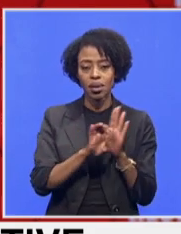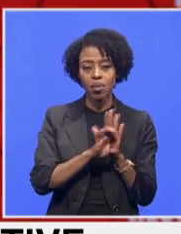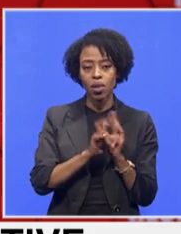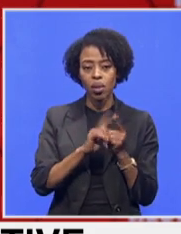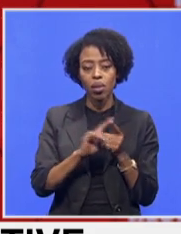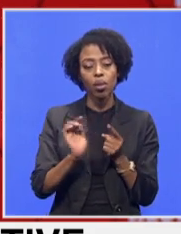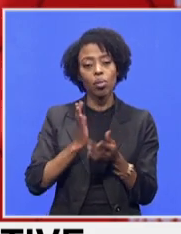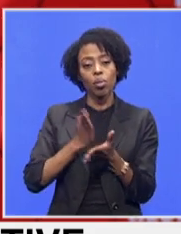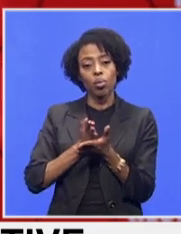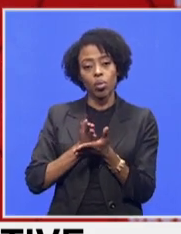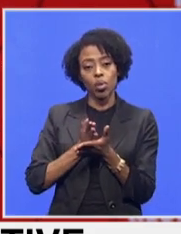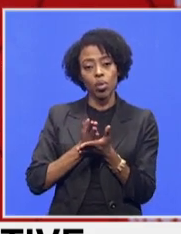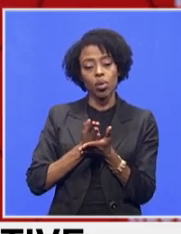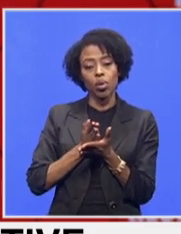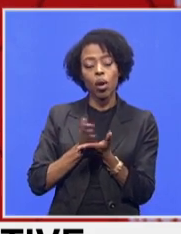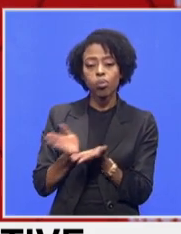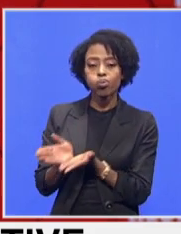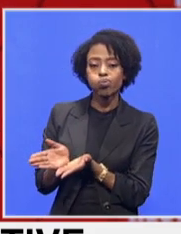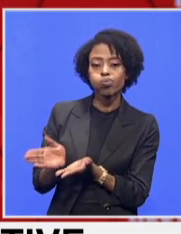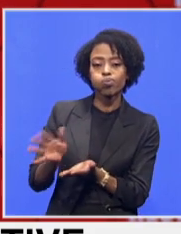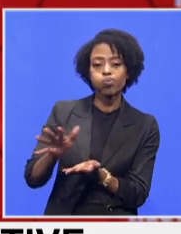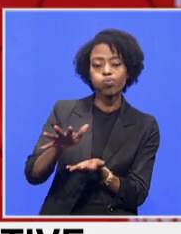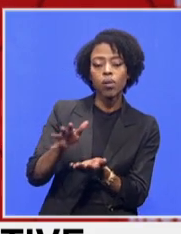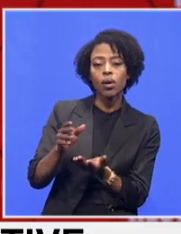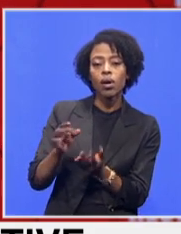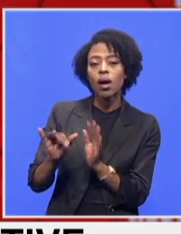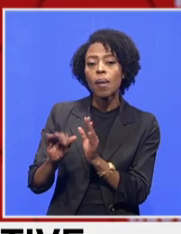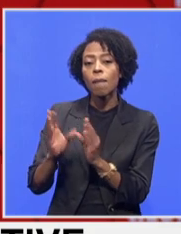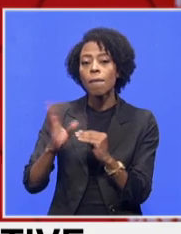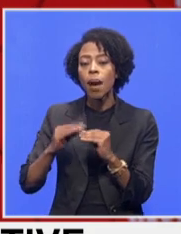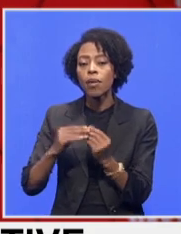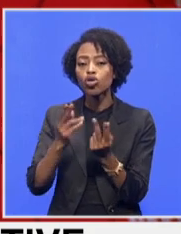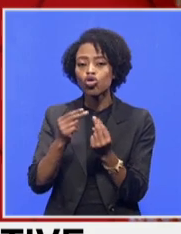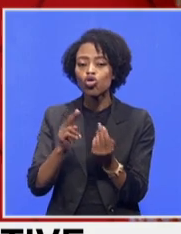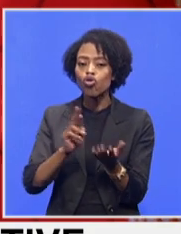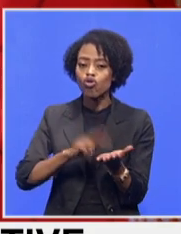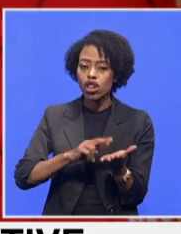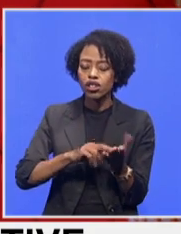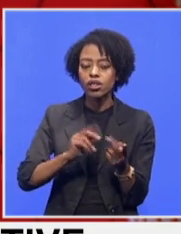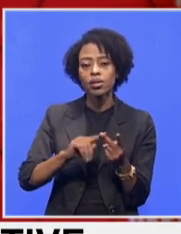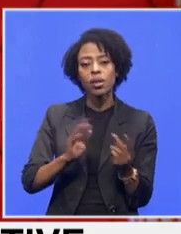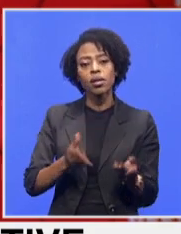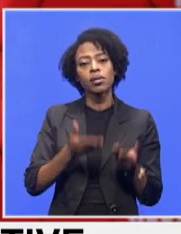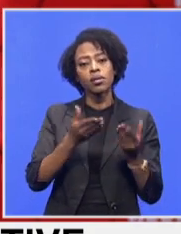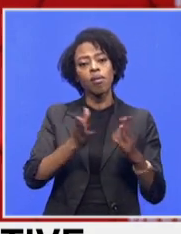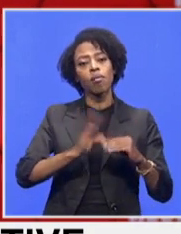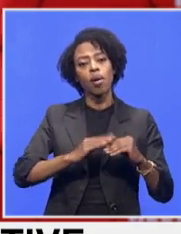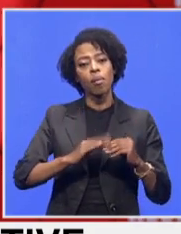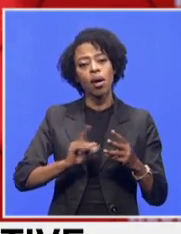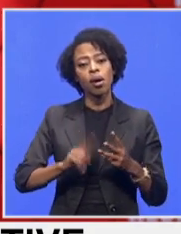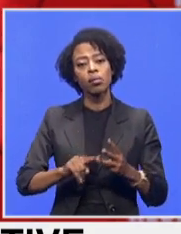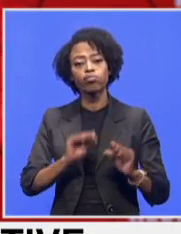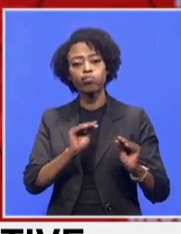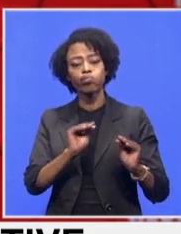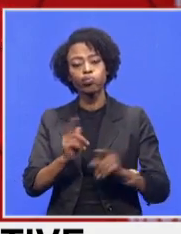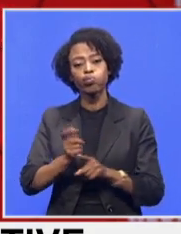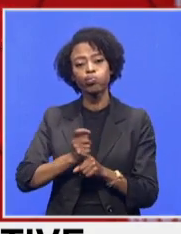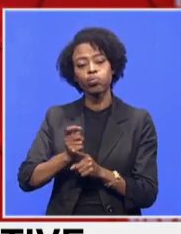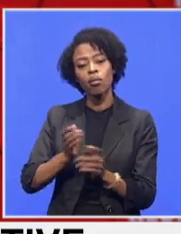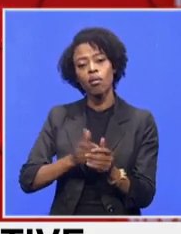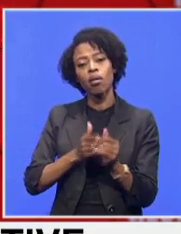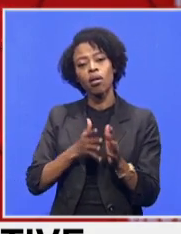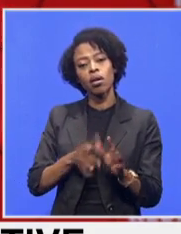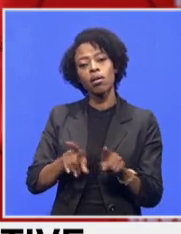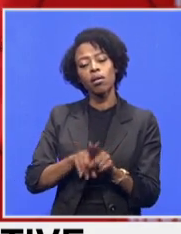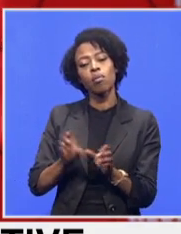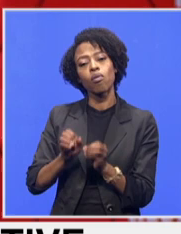ensuring recruitment, service to members, education and training for leaders and officials,